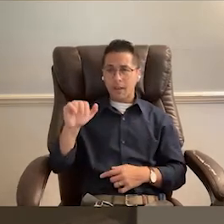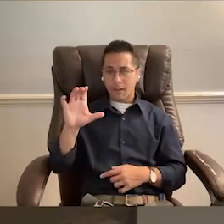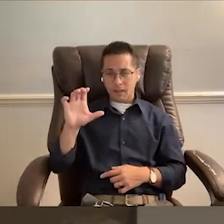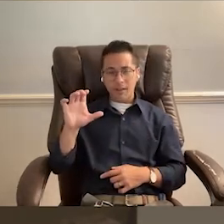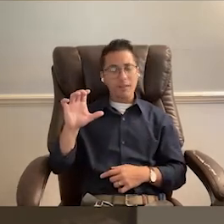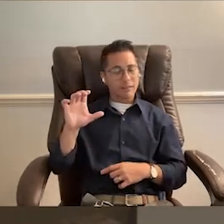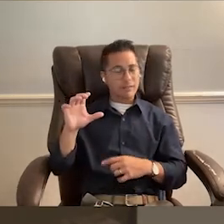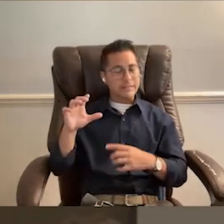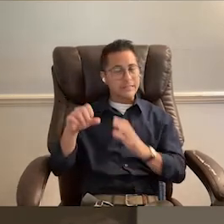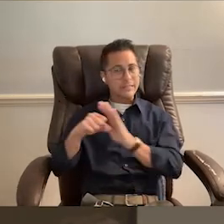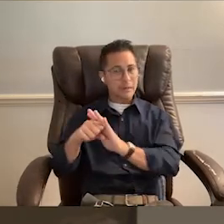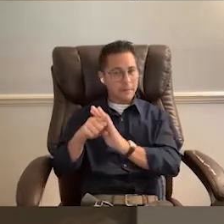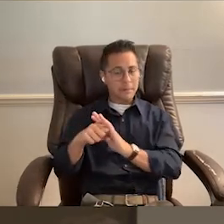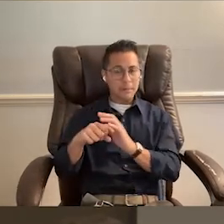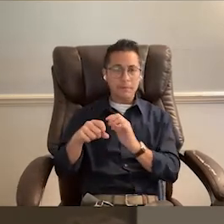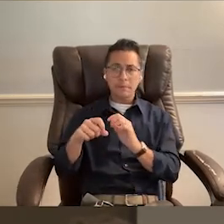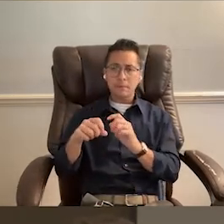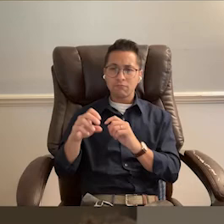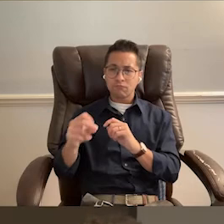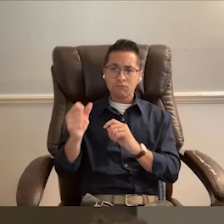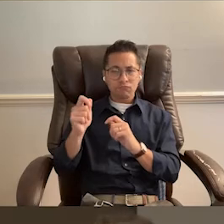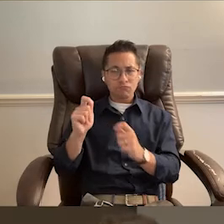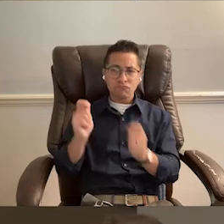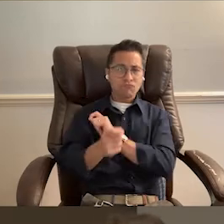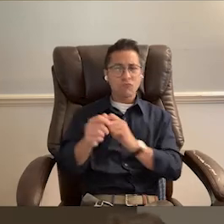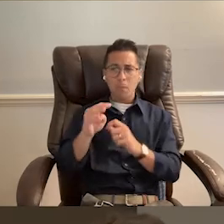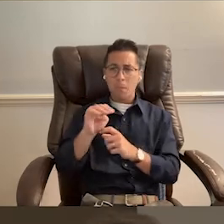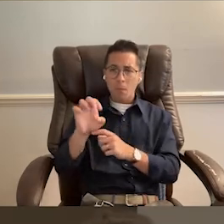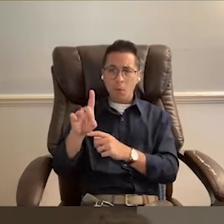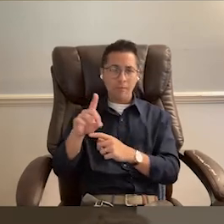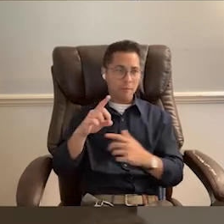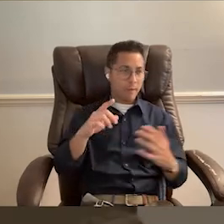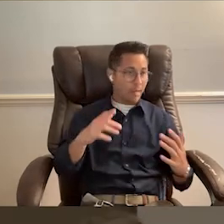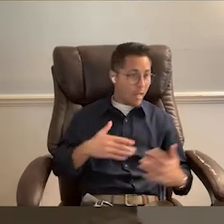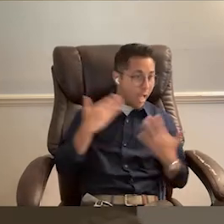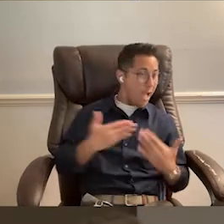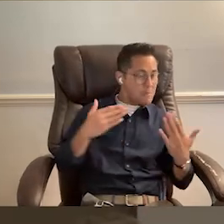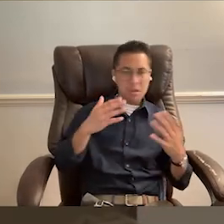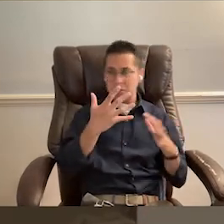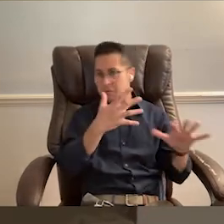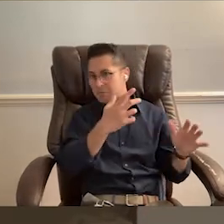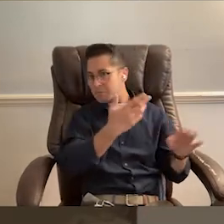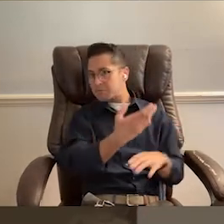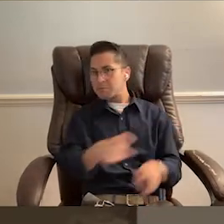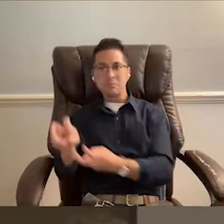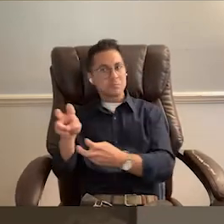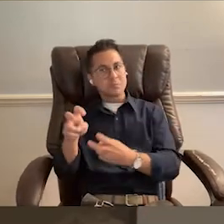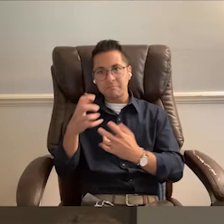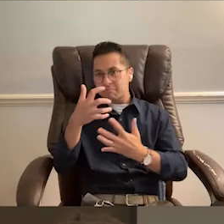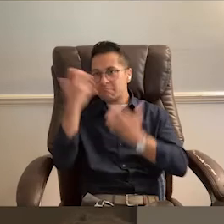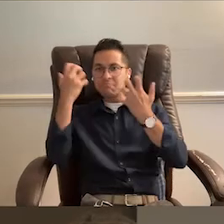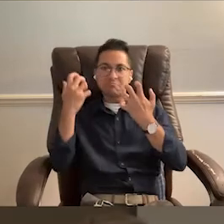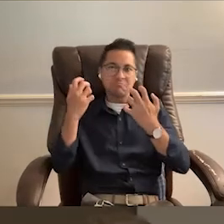Bipolar, maniac depression, some maniac symptoms or manic symptoms can be severe changes in mood